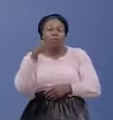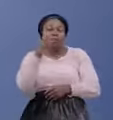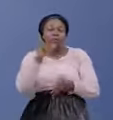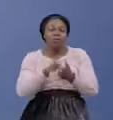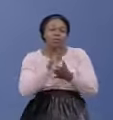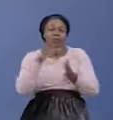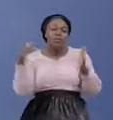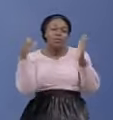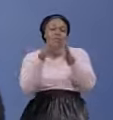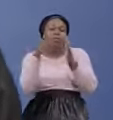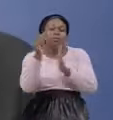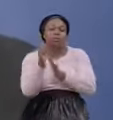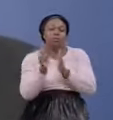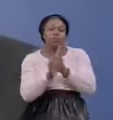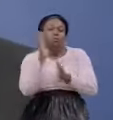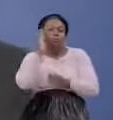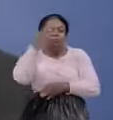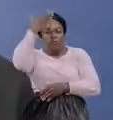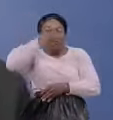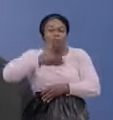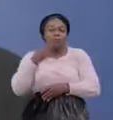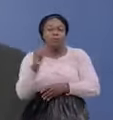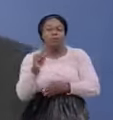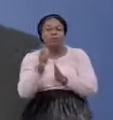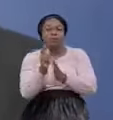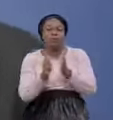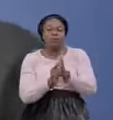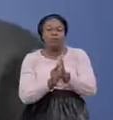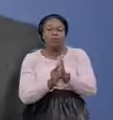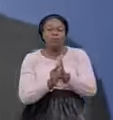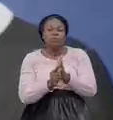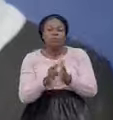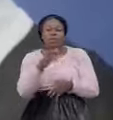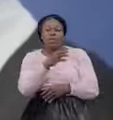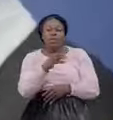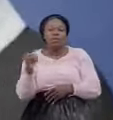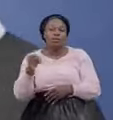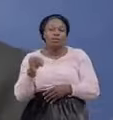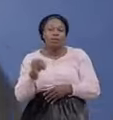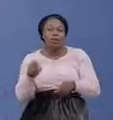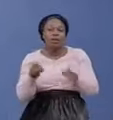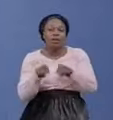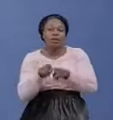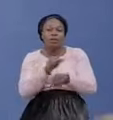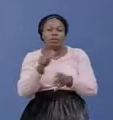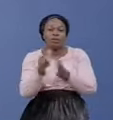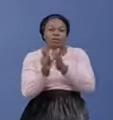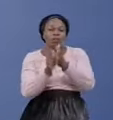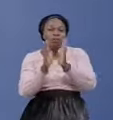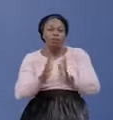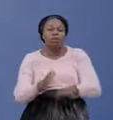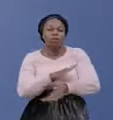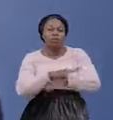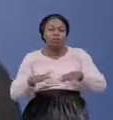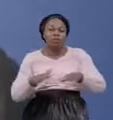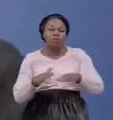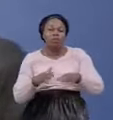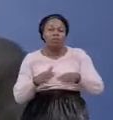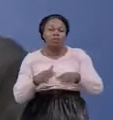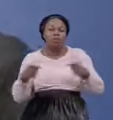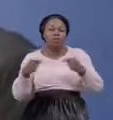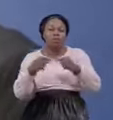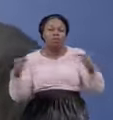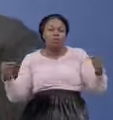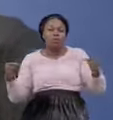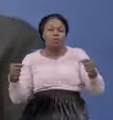law. As a lawyer, I don't support or take bribe. I don't oppose or oppress or support oppression. I stand for justice